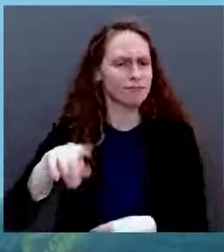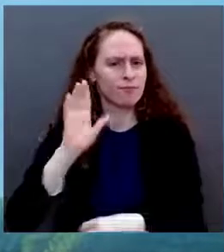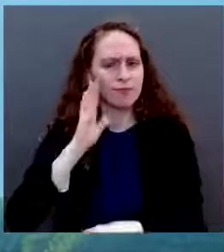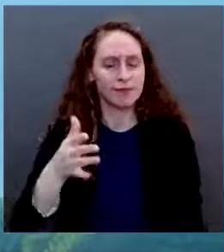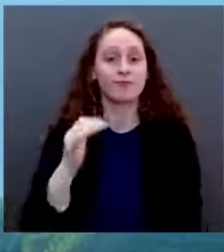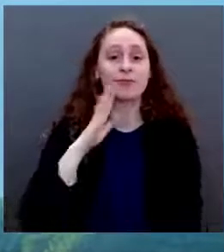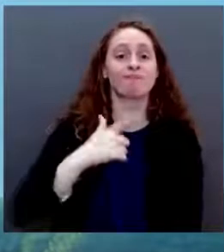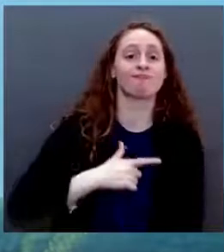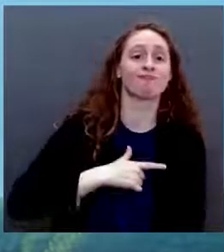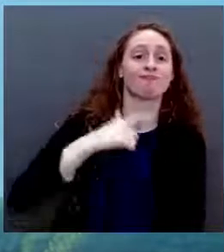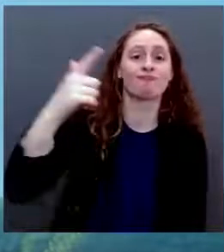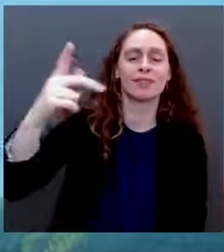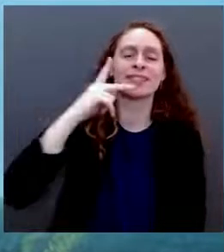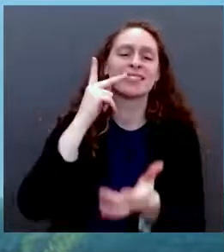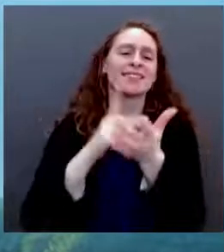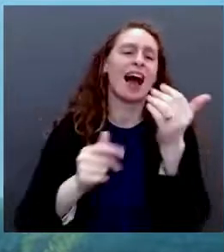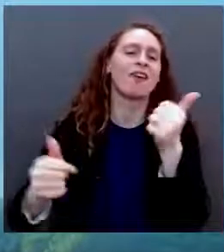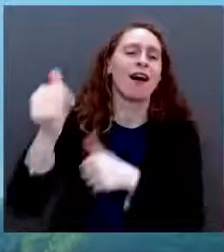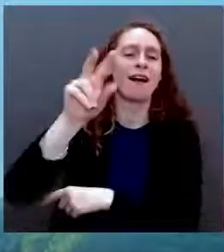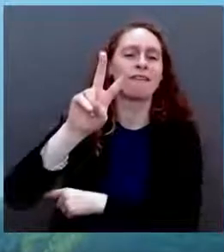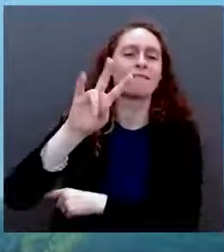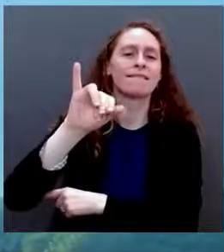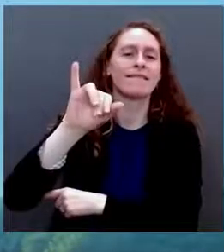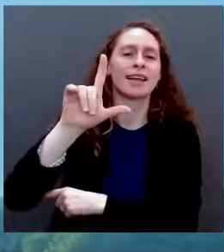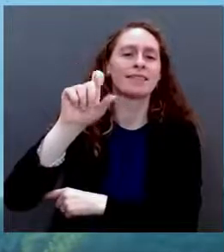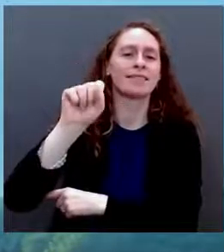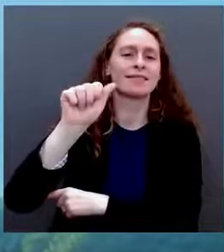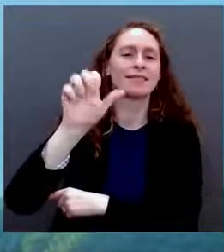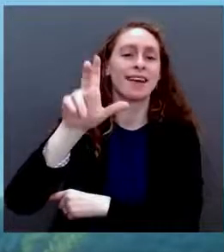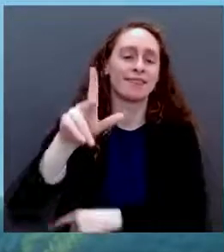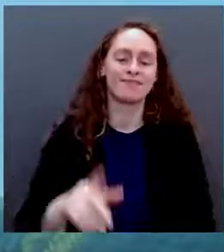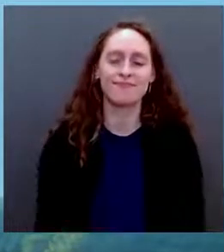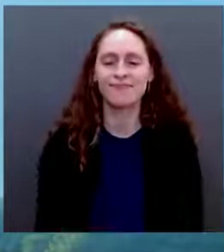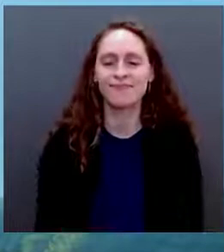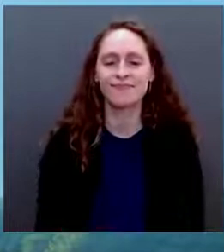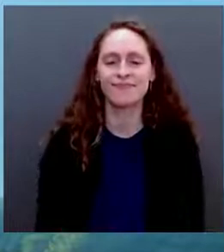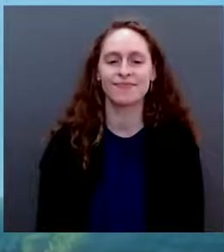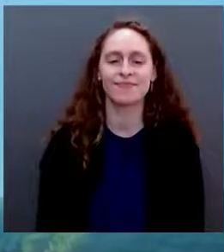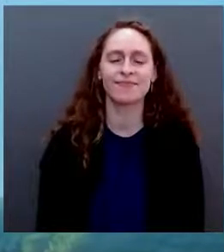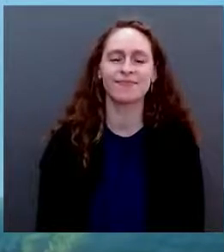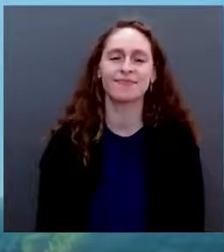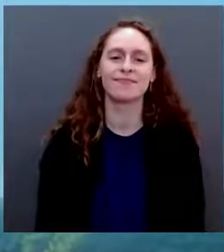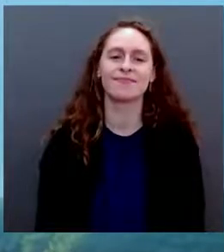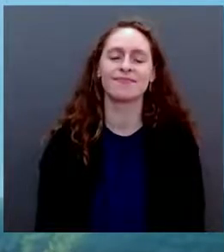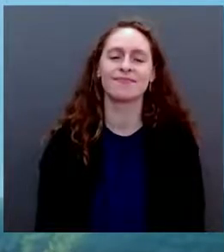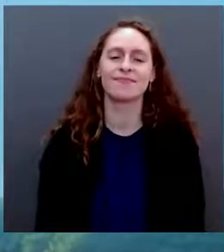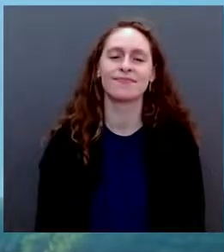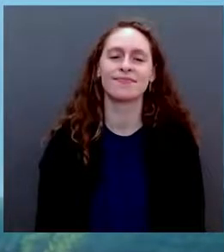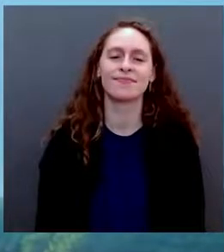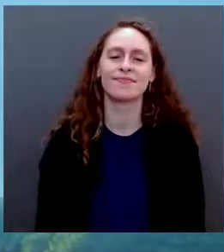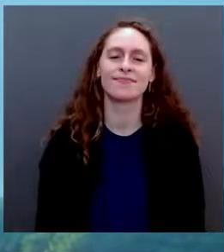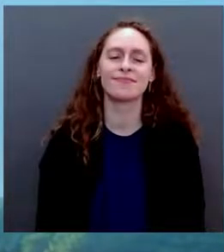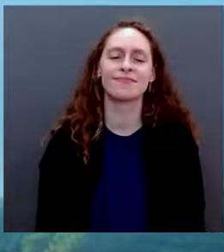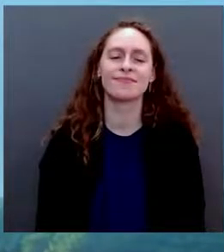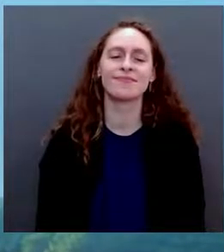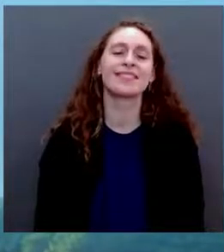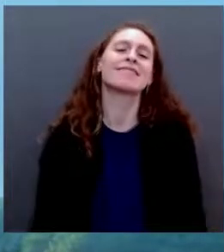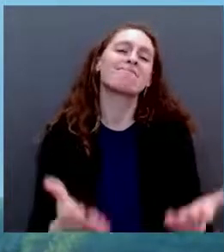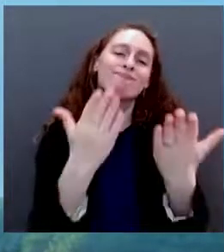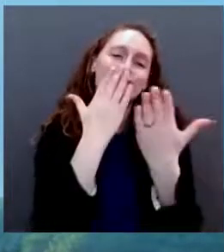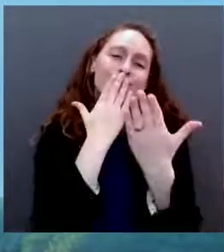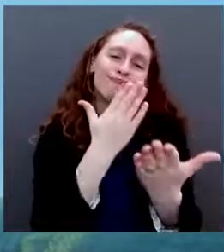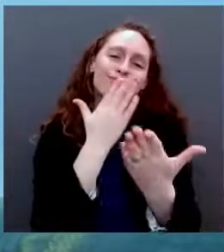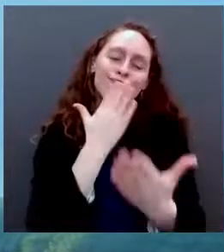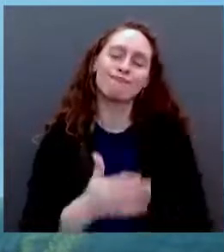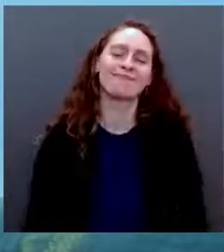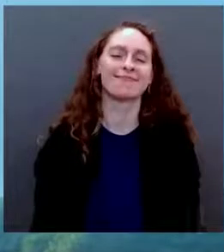And certainly as I traveled around the country, I've heard sad stories of farmers and farm families who've had to leave this business because of a